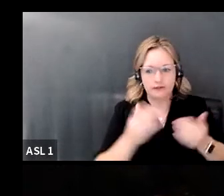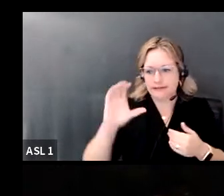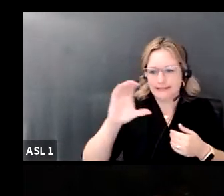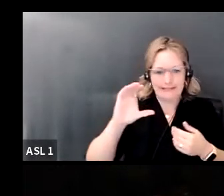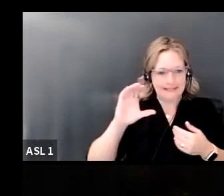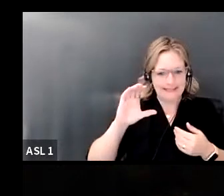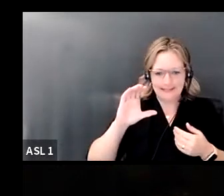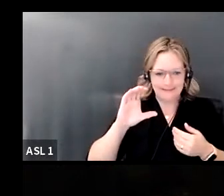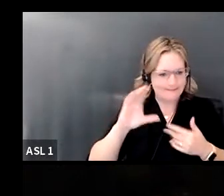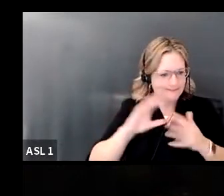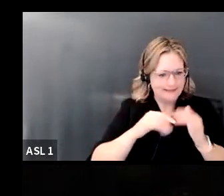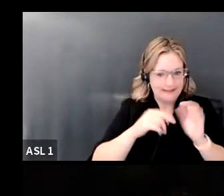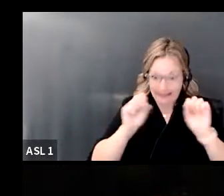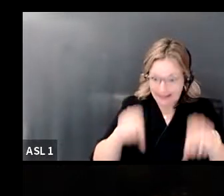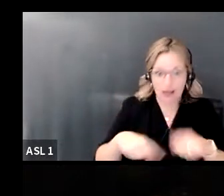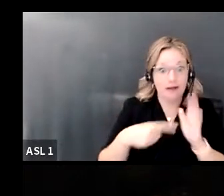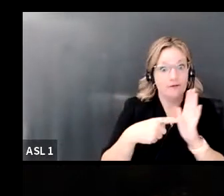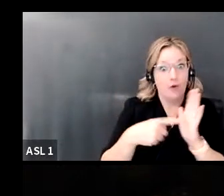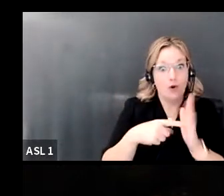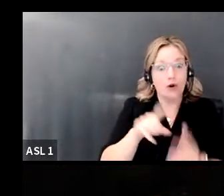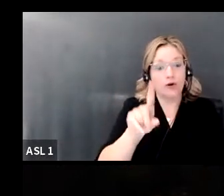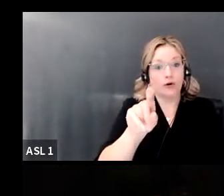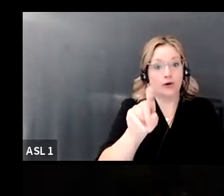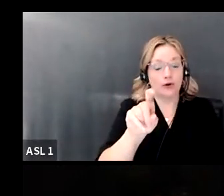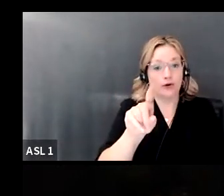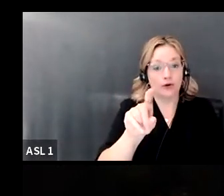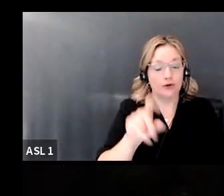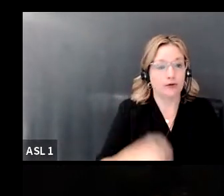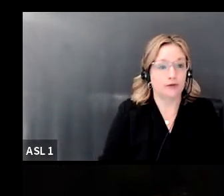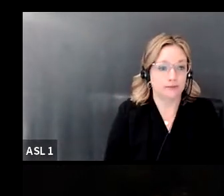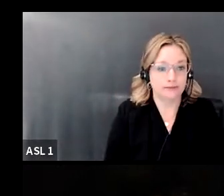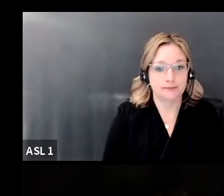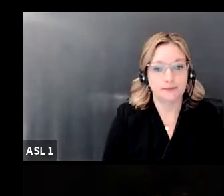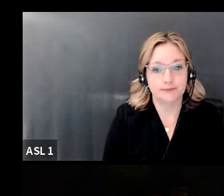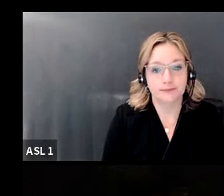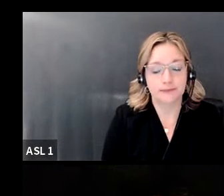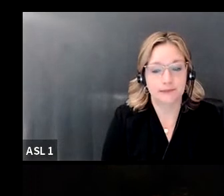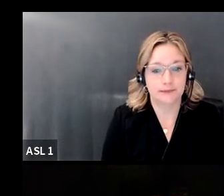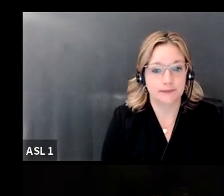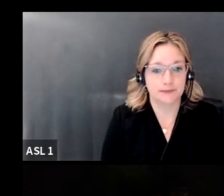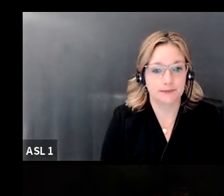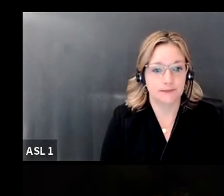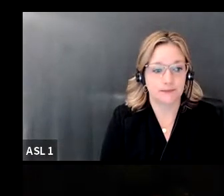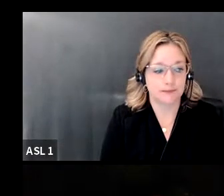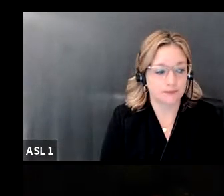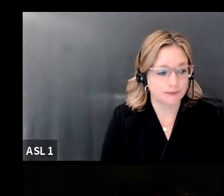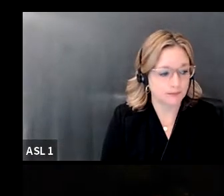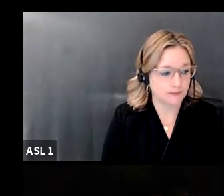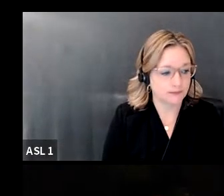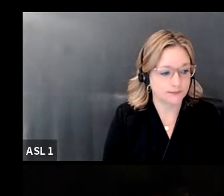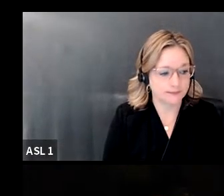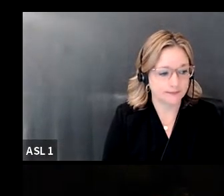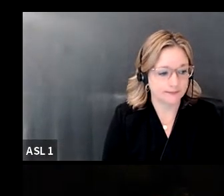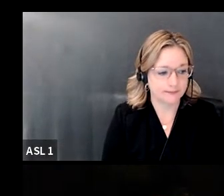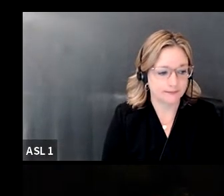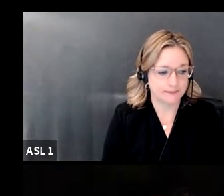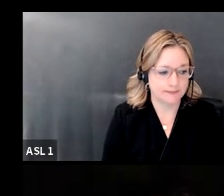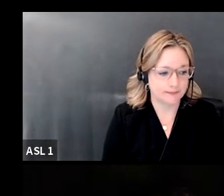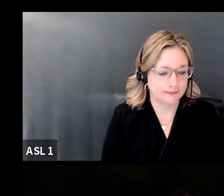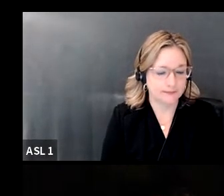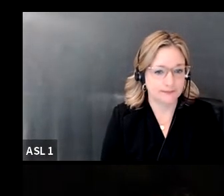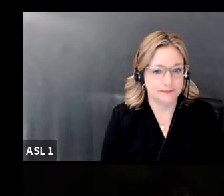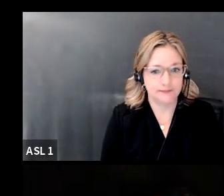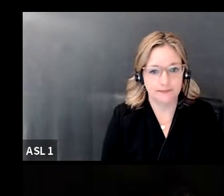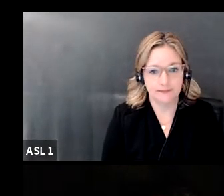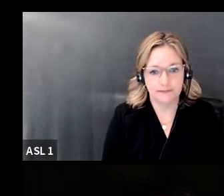initiatives and federal events that emerge in the capitol uh we'll try to thank you um member king